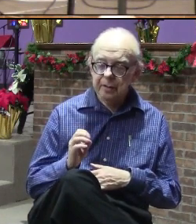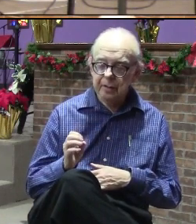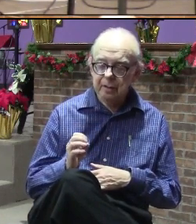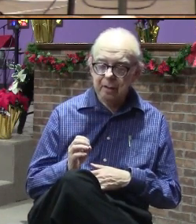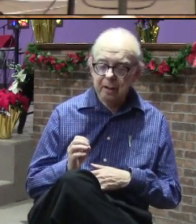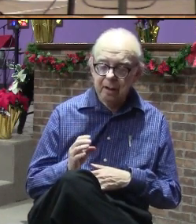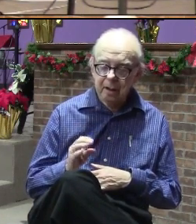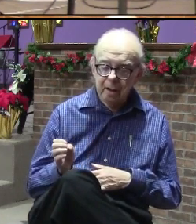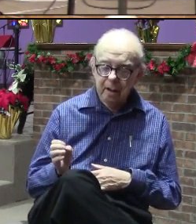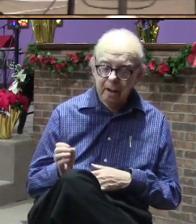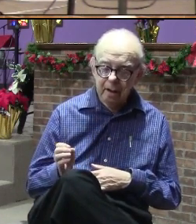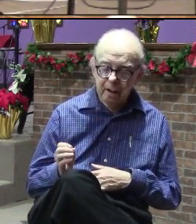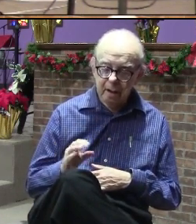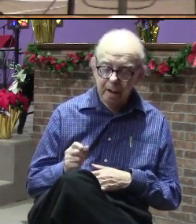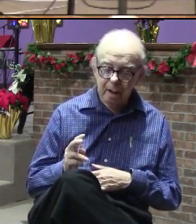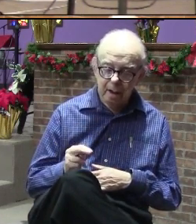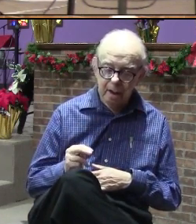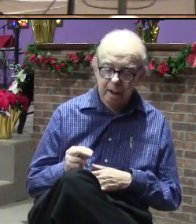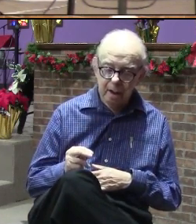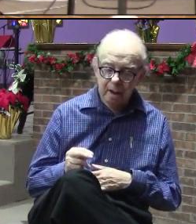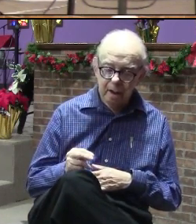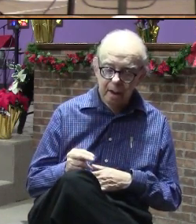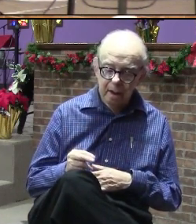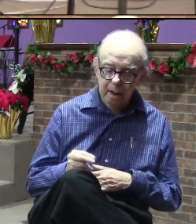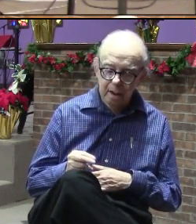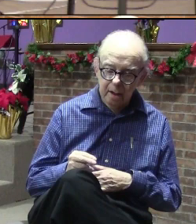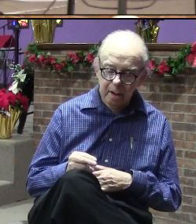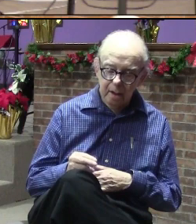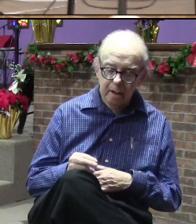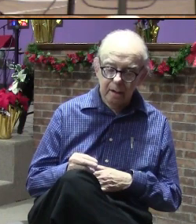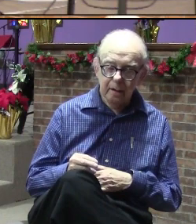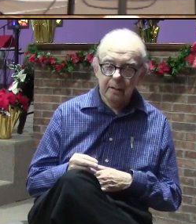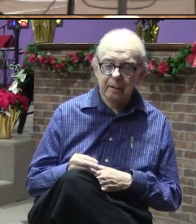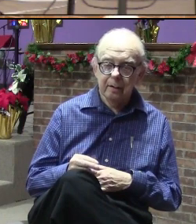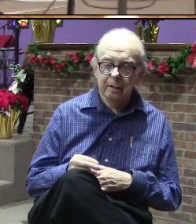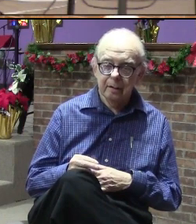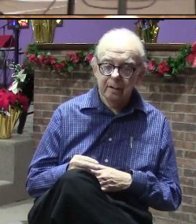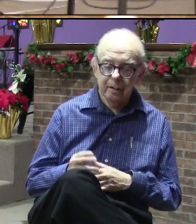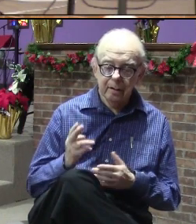Elizabeth, and John is throwing a Holy Ghost